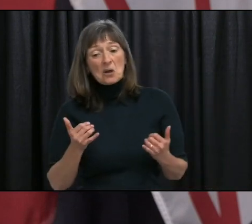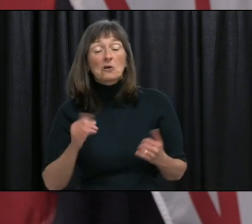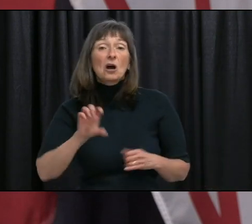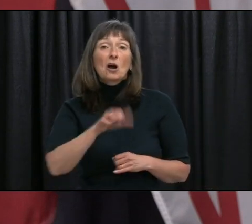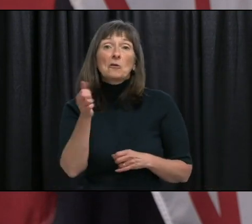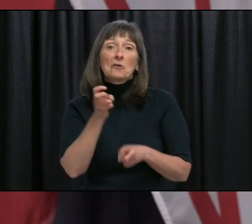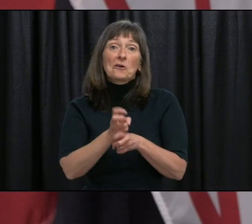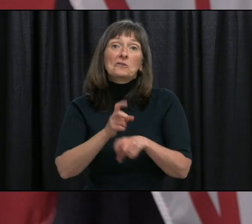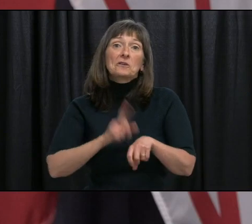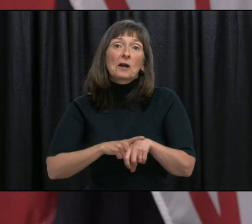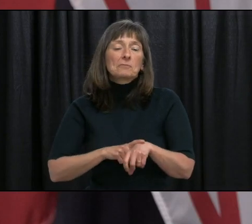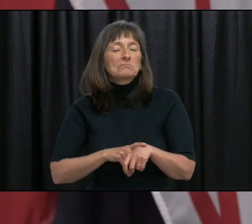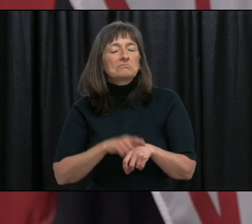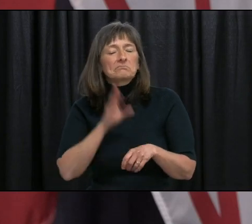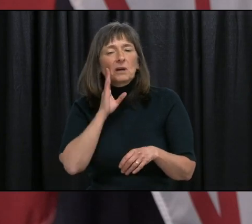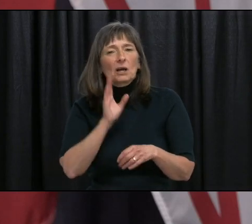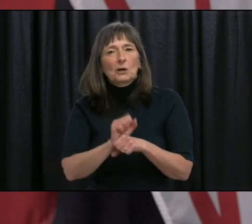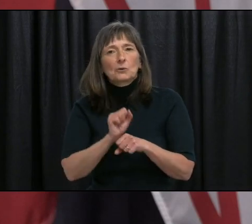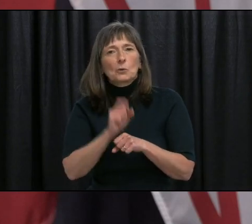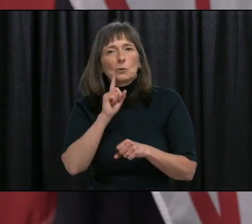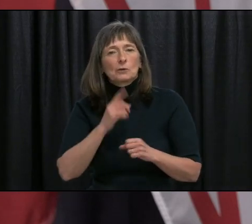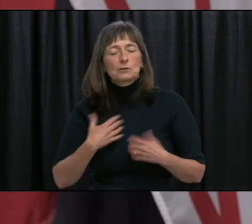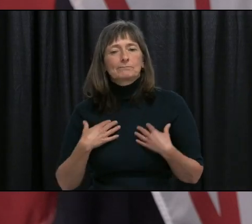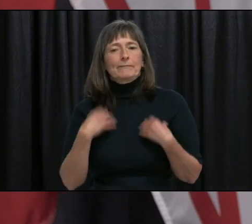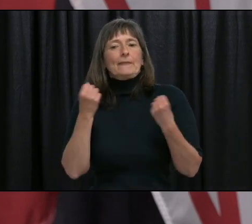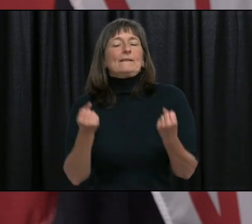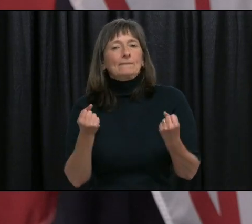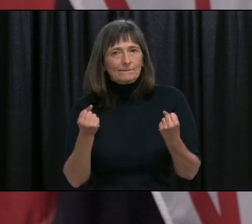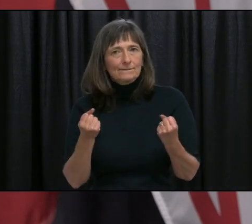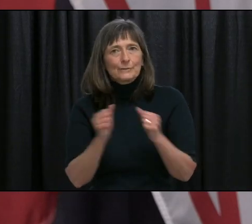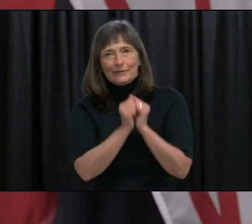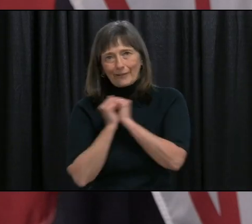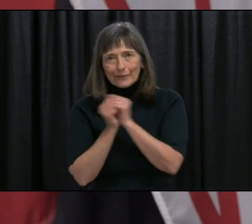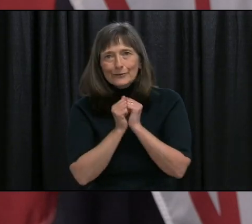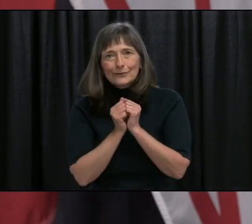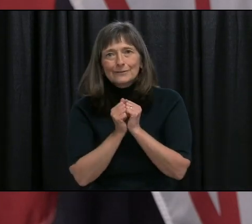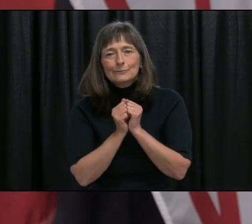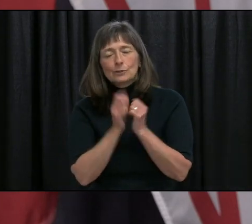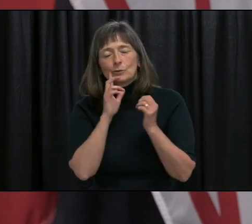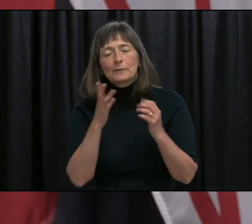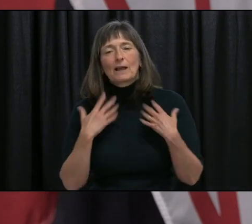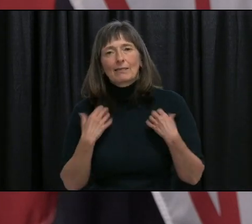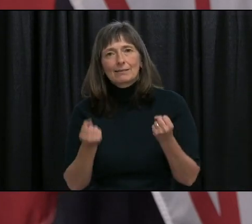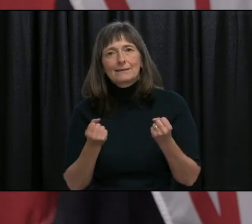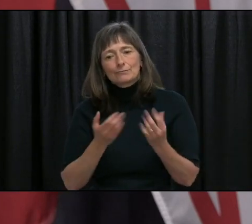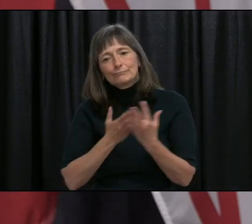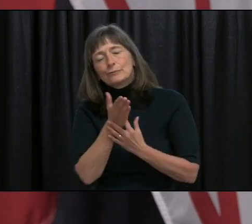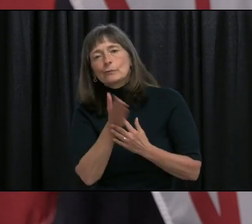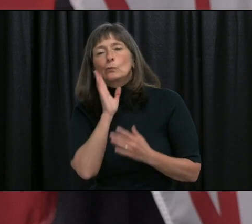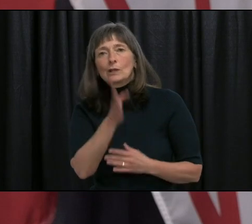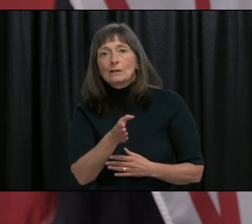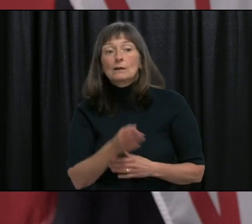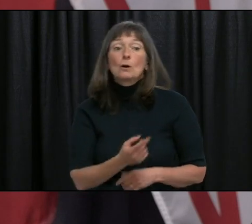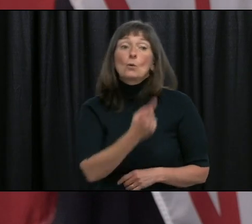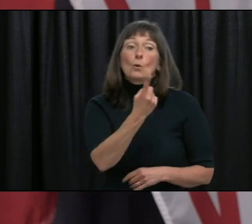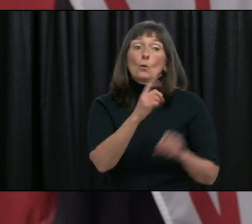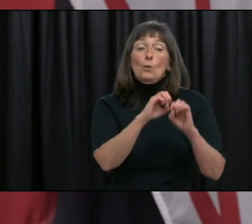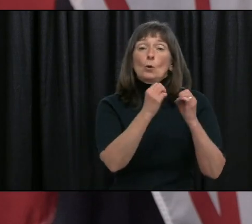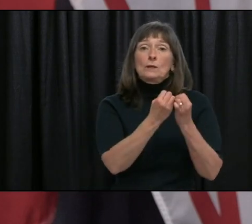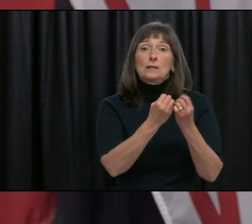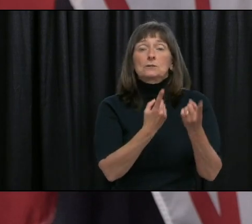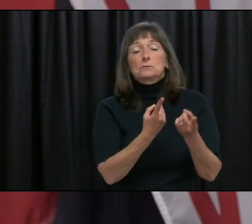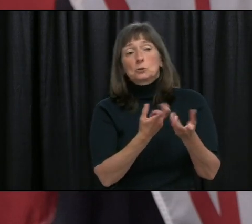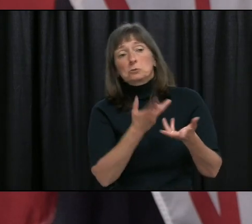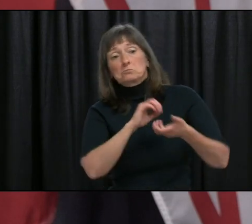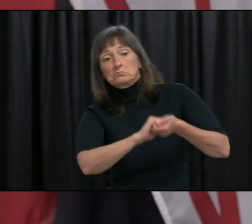pandemic as strong as ever. And we will do this together. One organization that has a deep meaning and